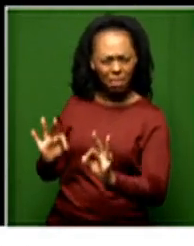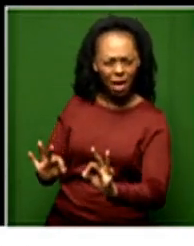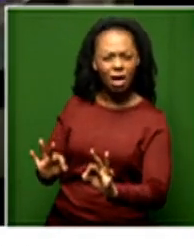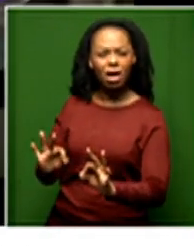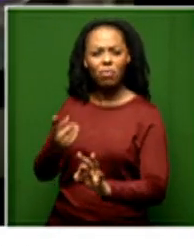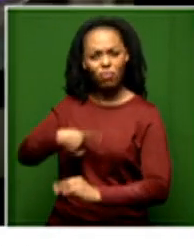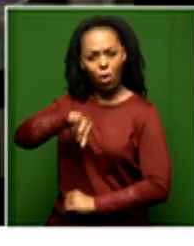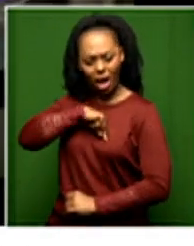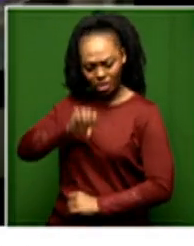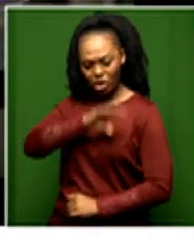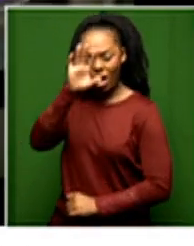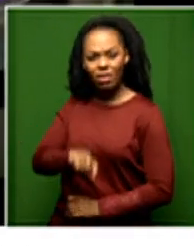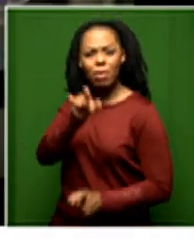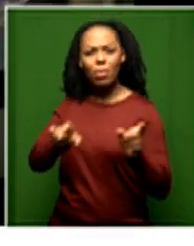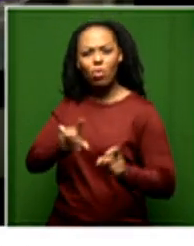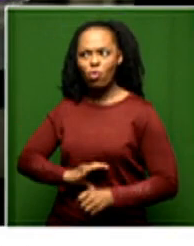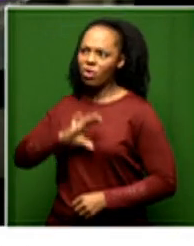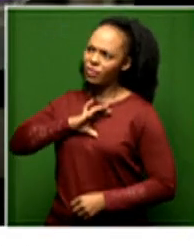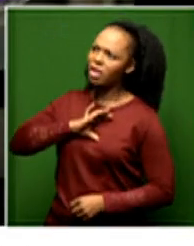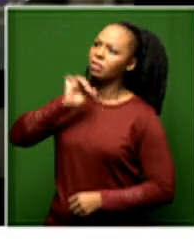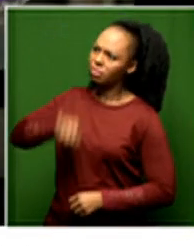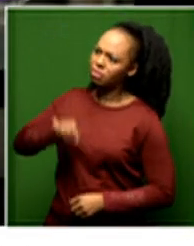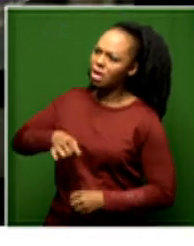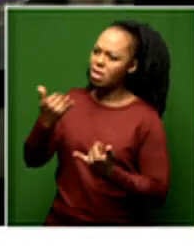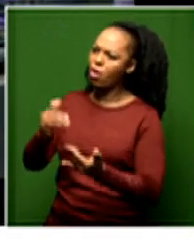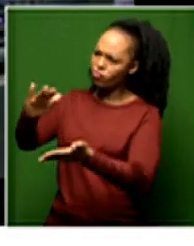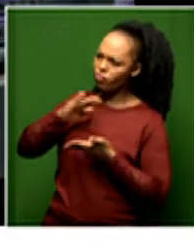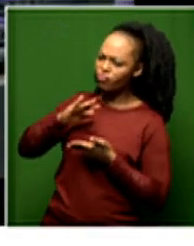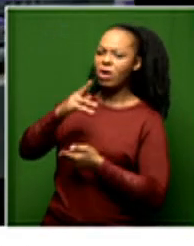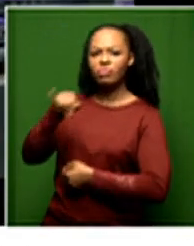much confidence in the vaccine that we have now received?